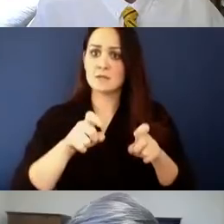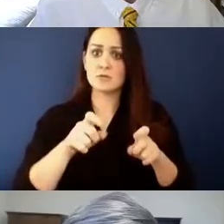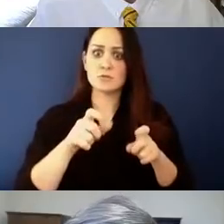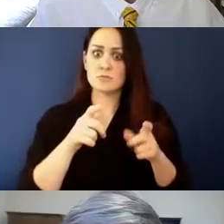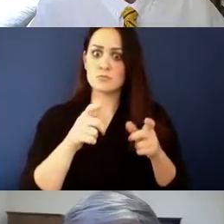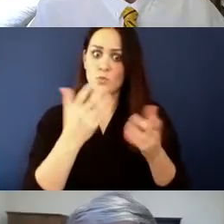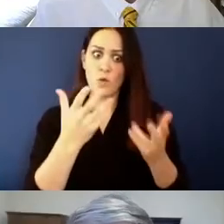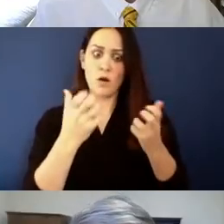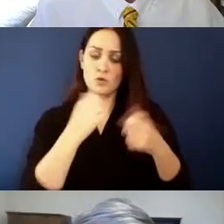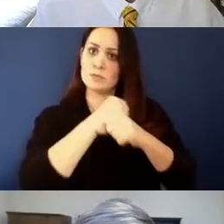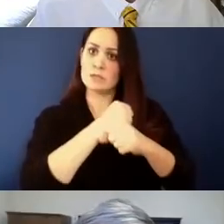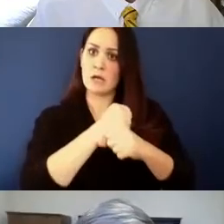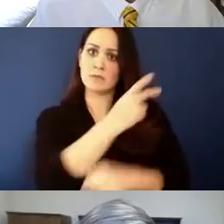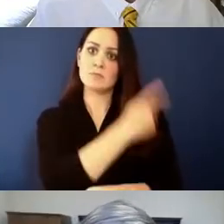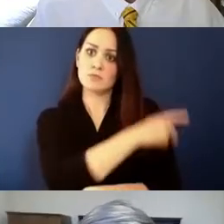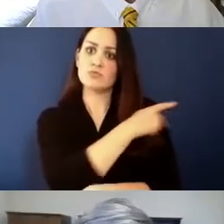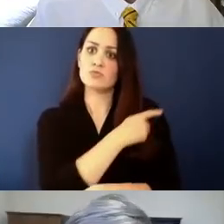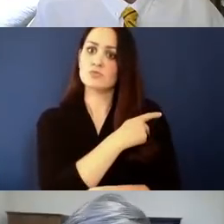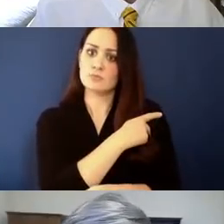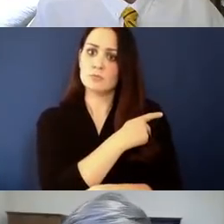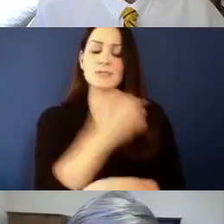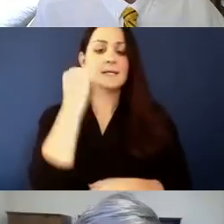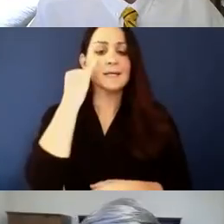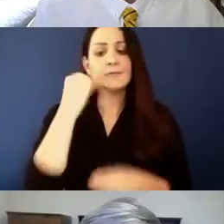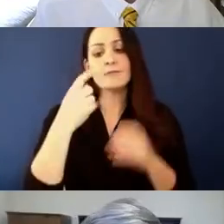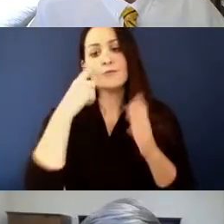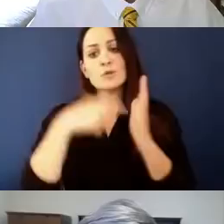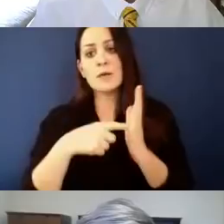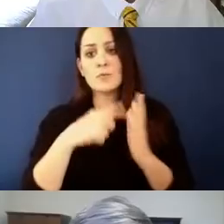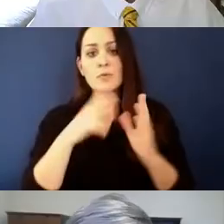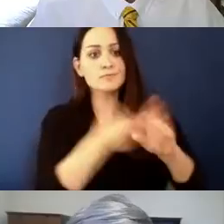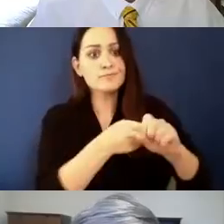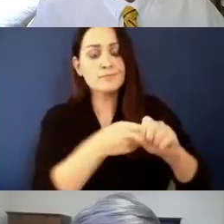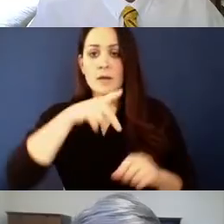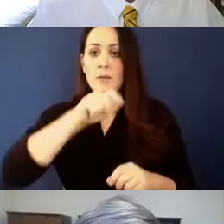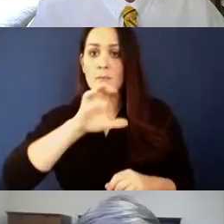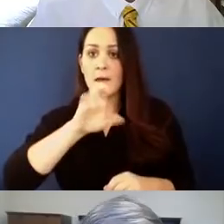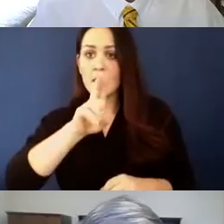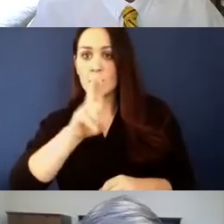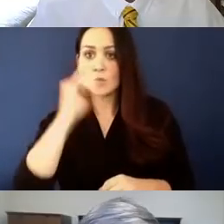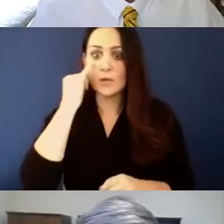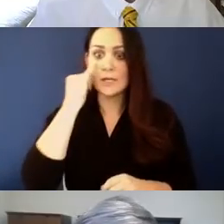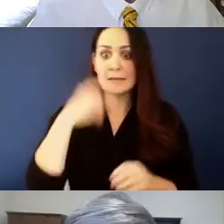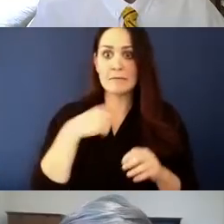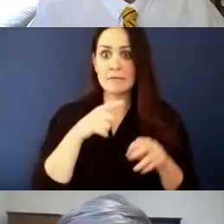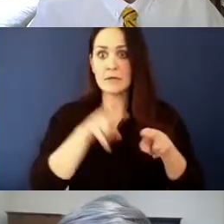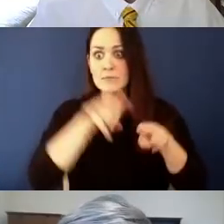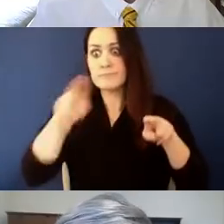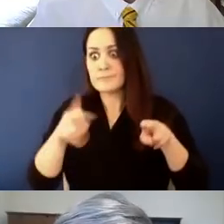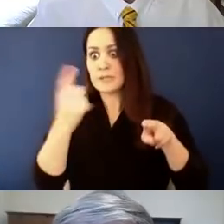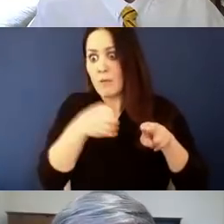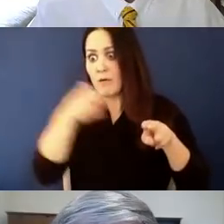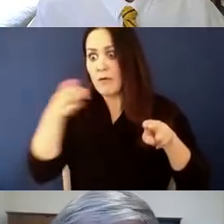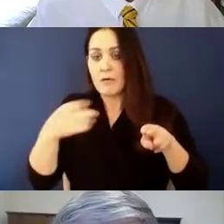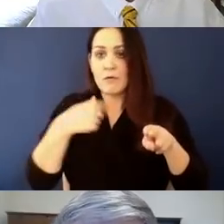patients who may be in a PACU and next to someone else who is positive, so that we want to know